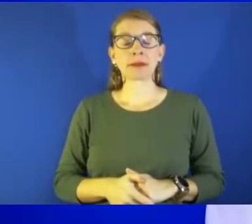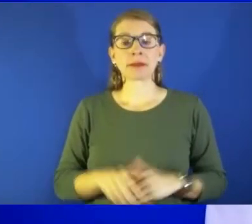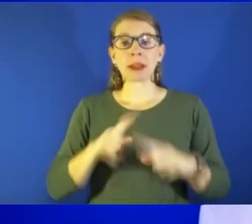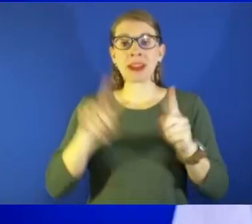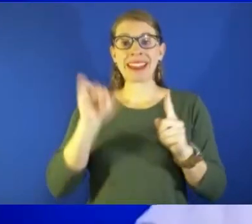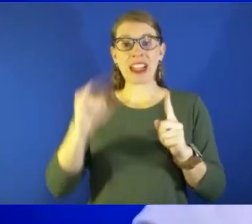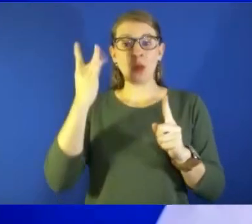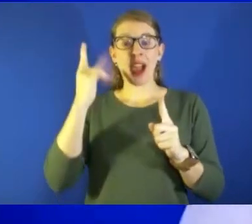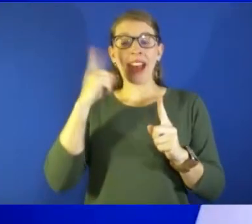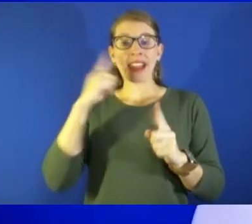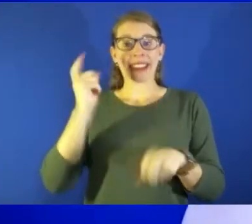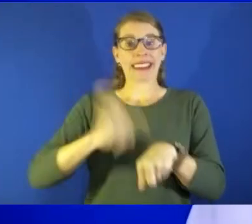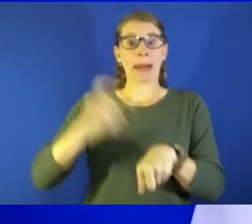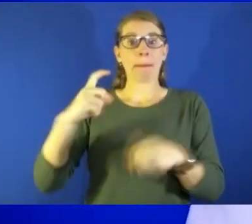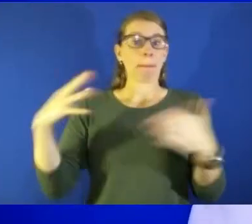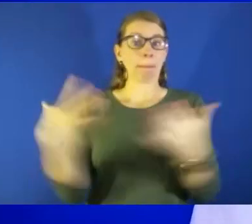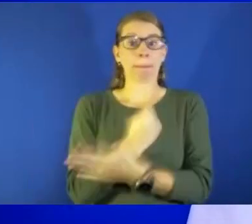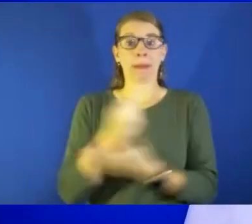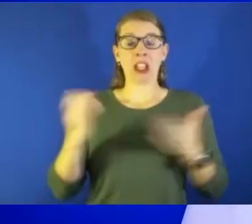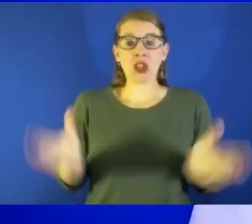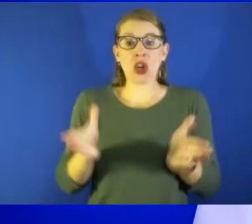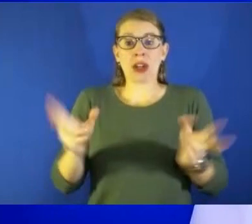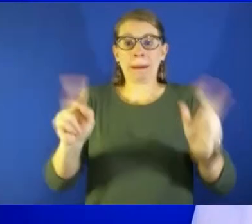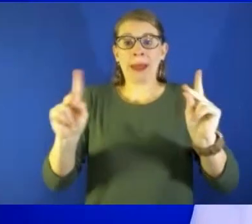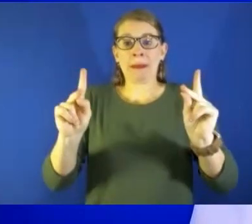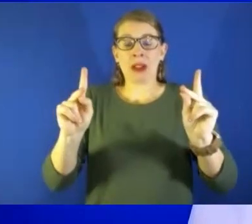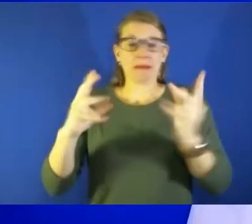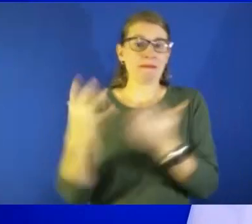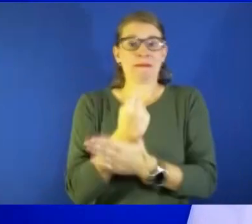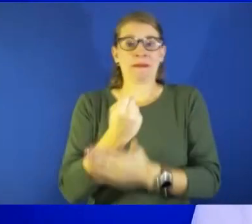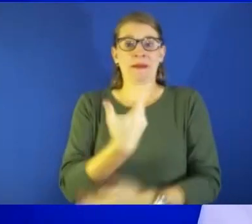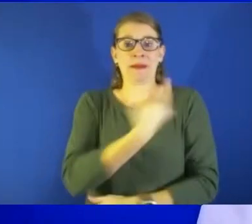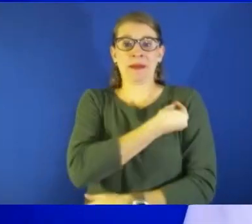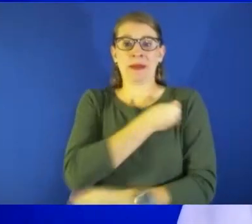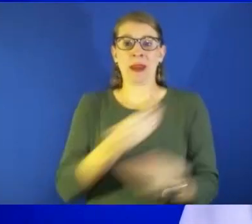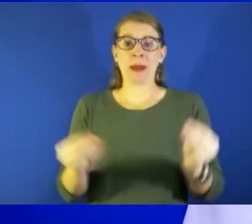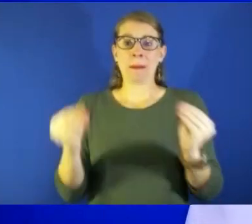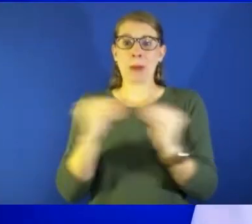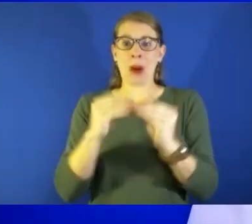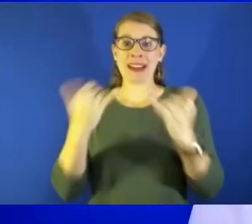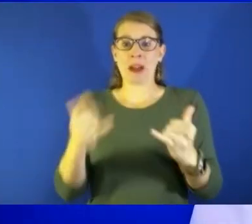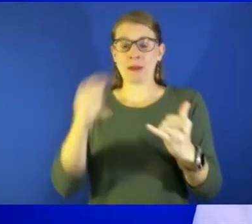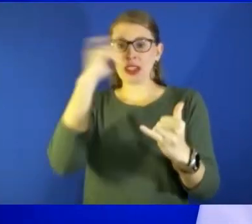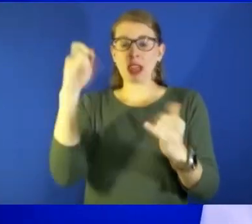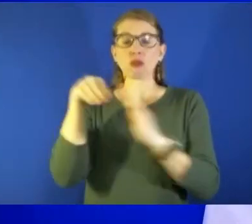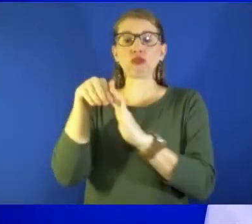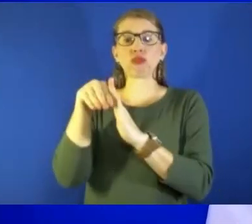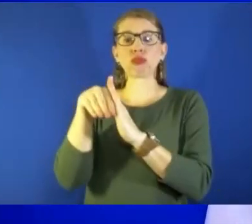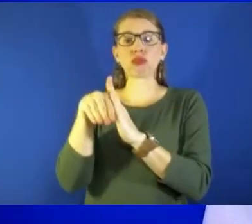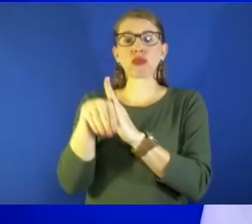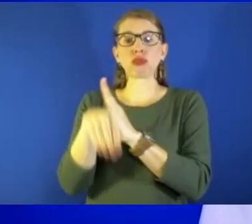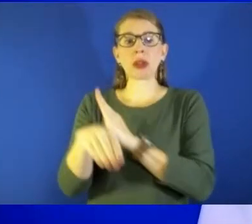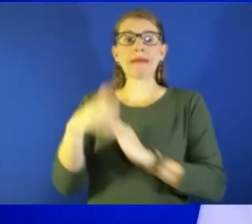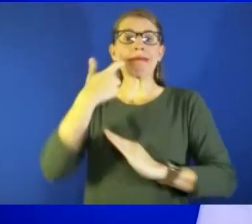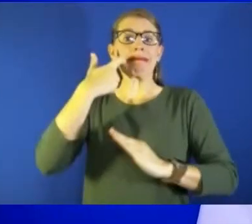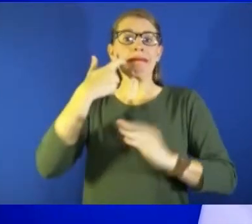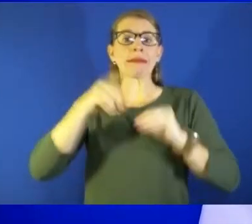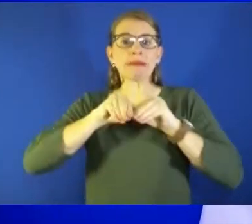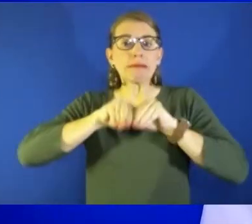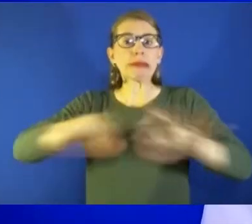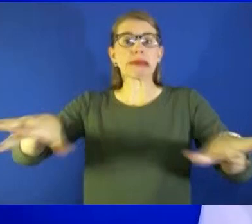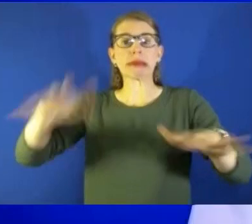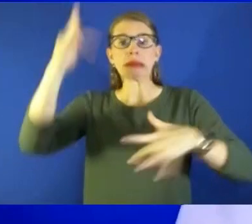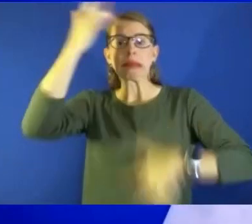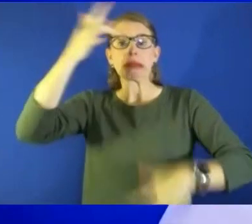time to encourage vaccination even more, because now we are in the downtrend of the latest surge. Hopefully we can protect